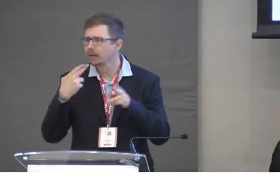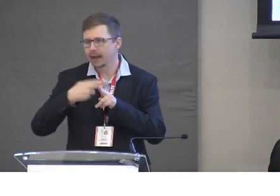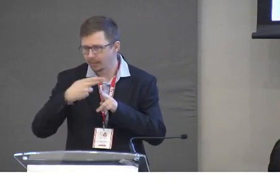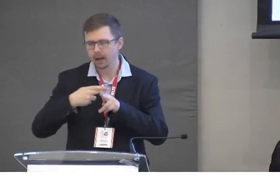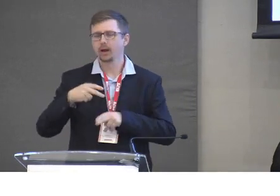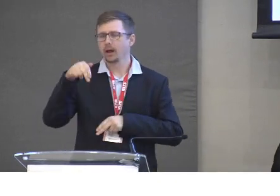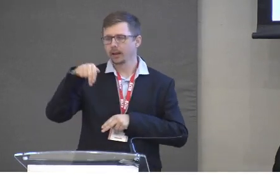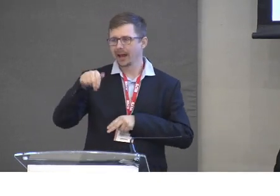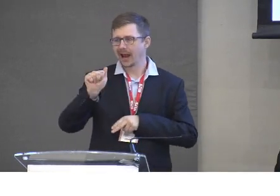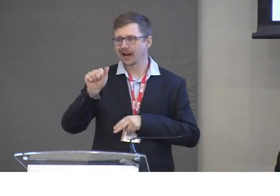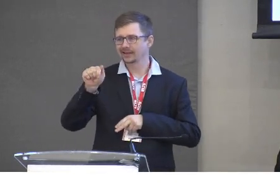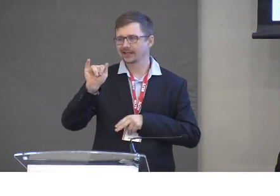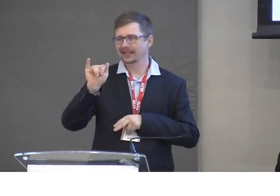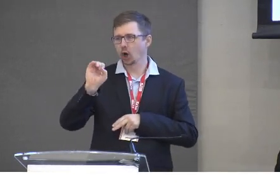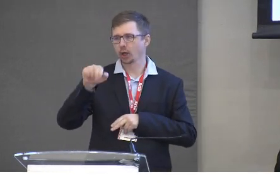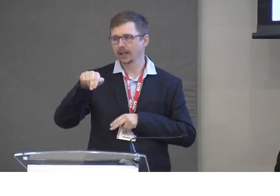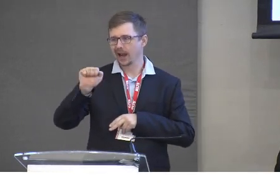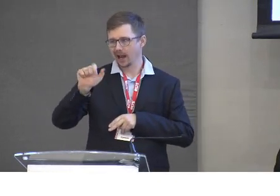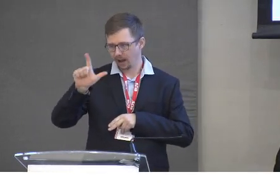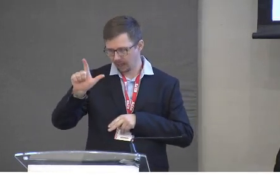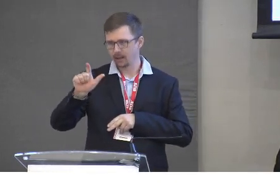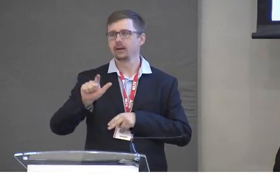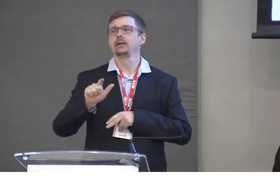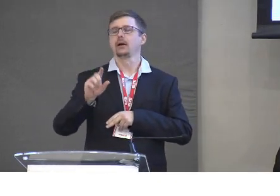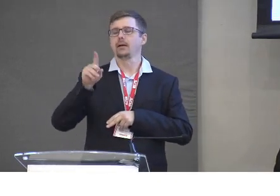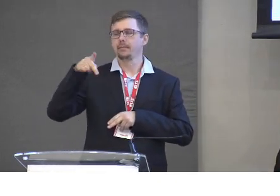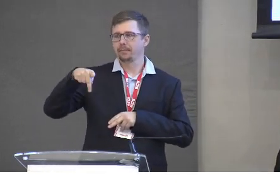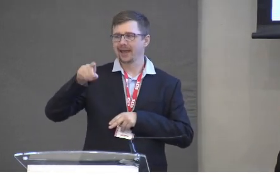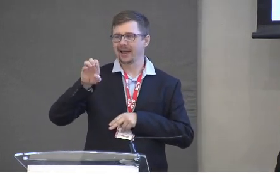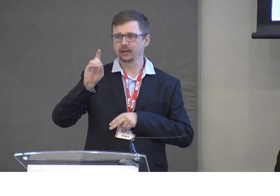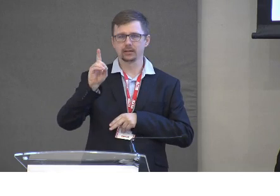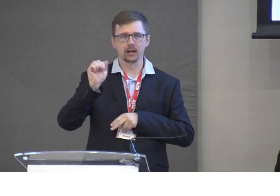involved in a project